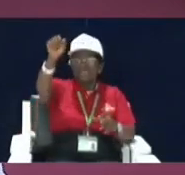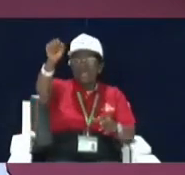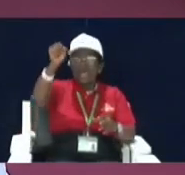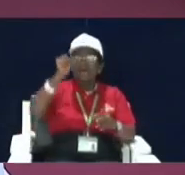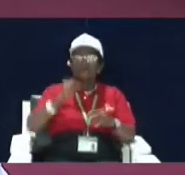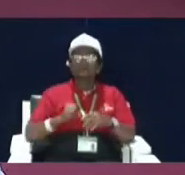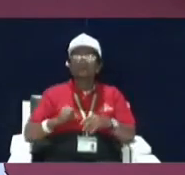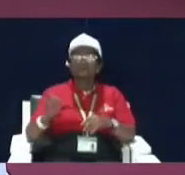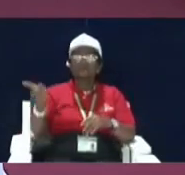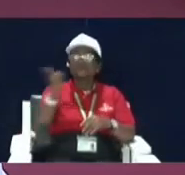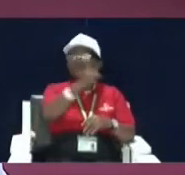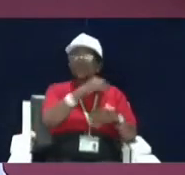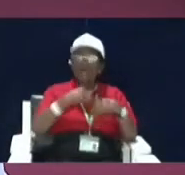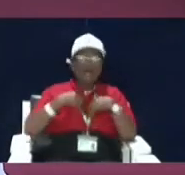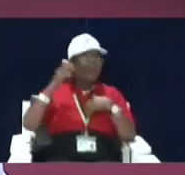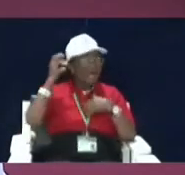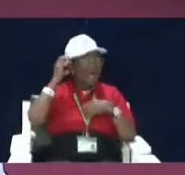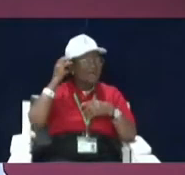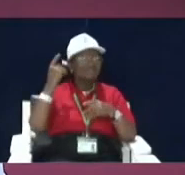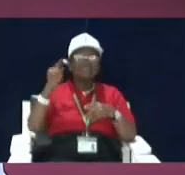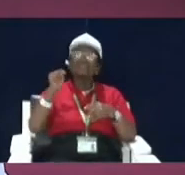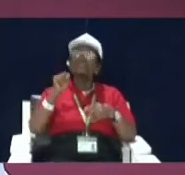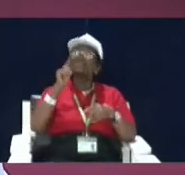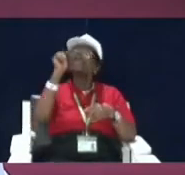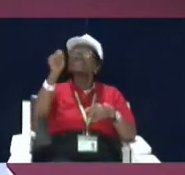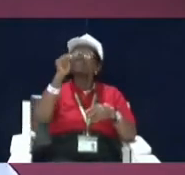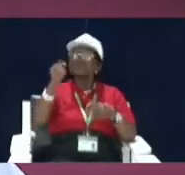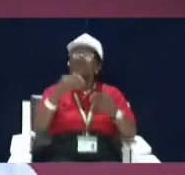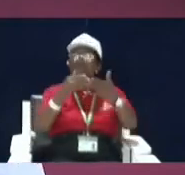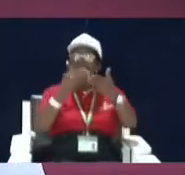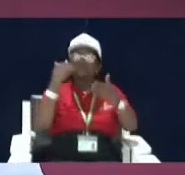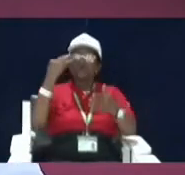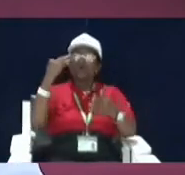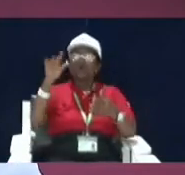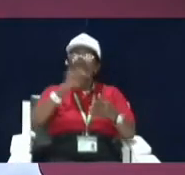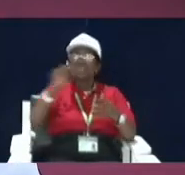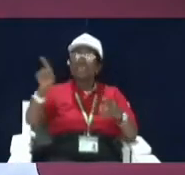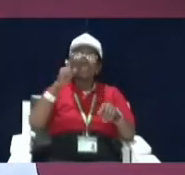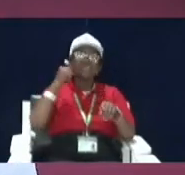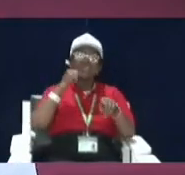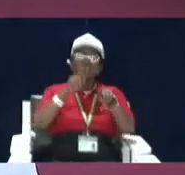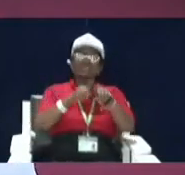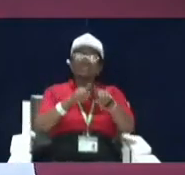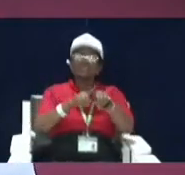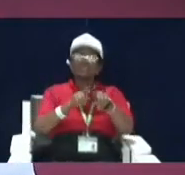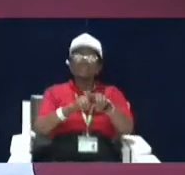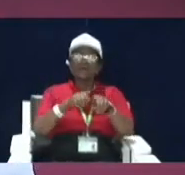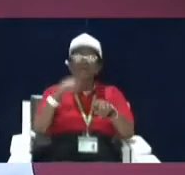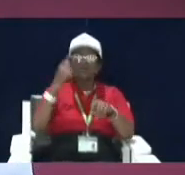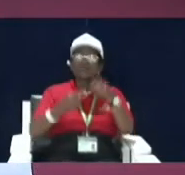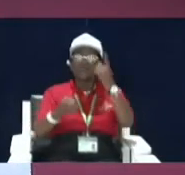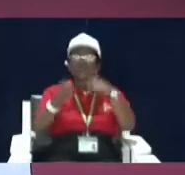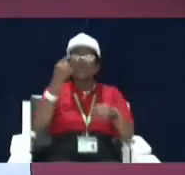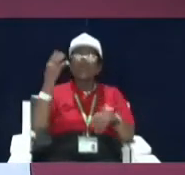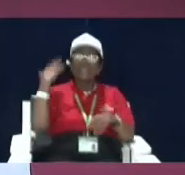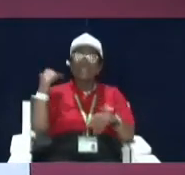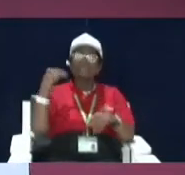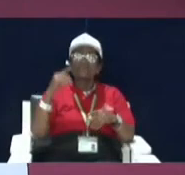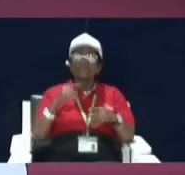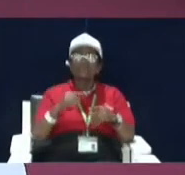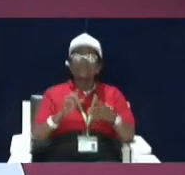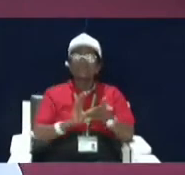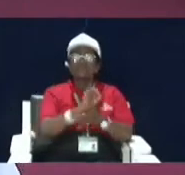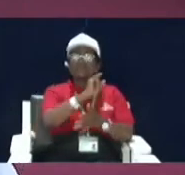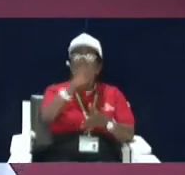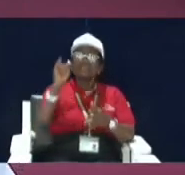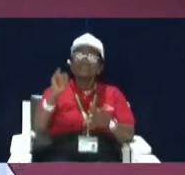And you've had the testimony before of a sister who came trusting God